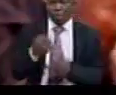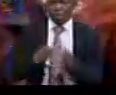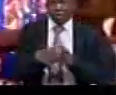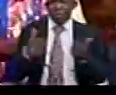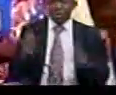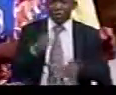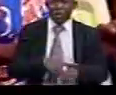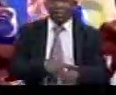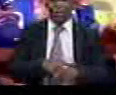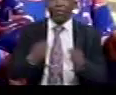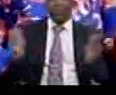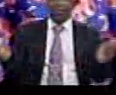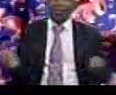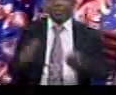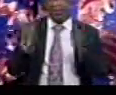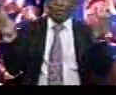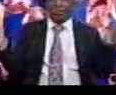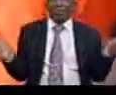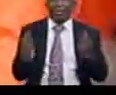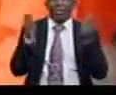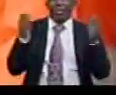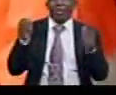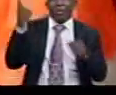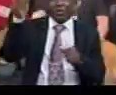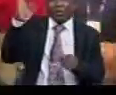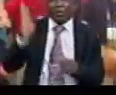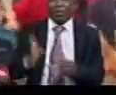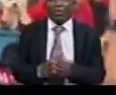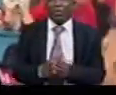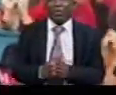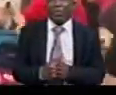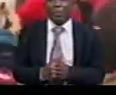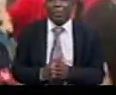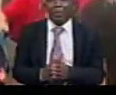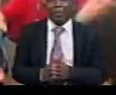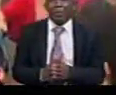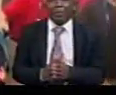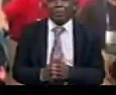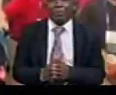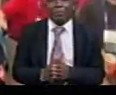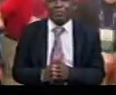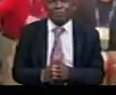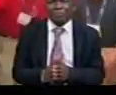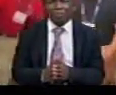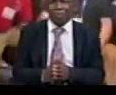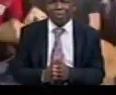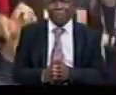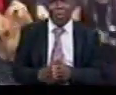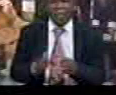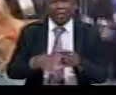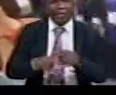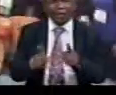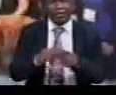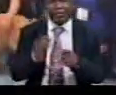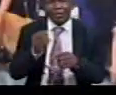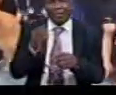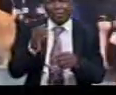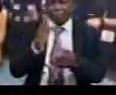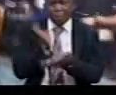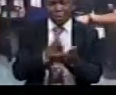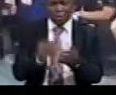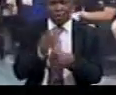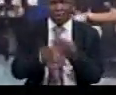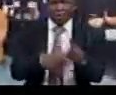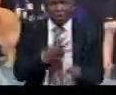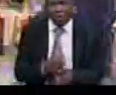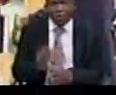celebrate the goodness of God. Have you heard of the NRB? Holding in the United States of America, where